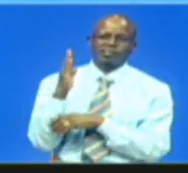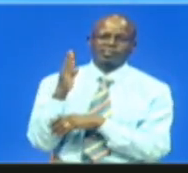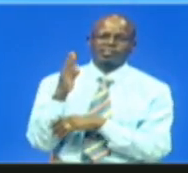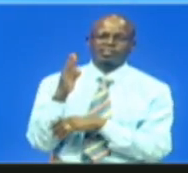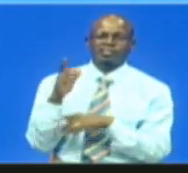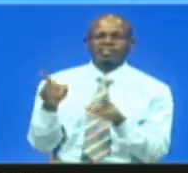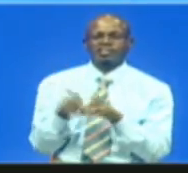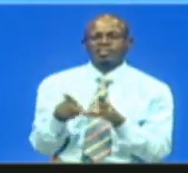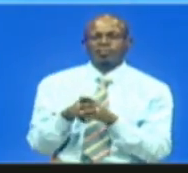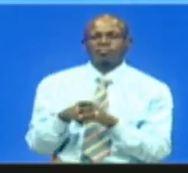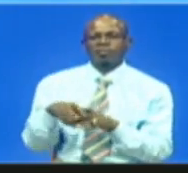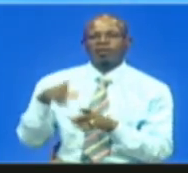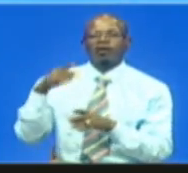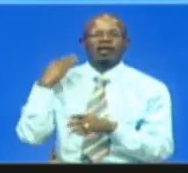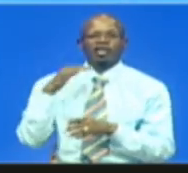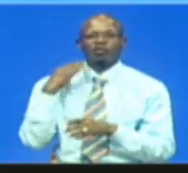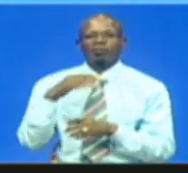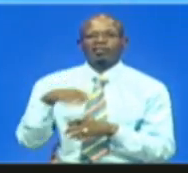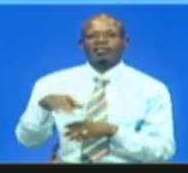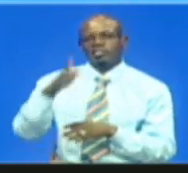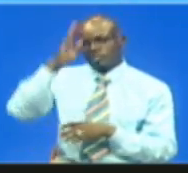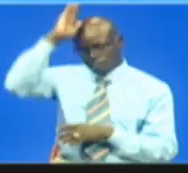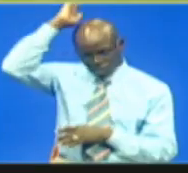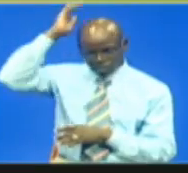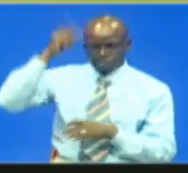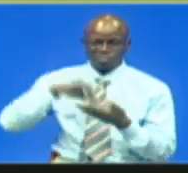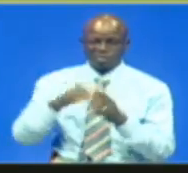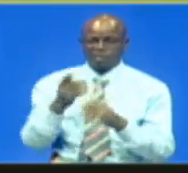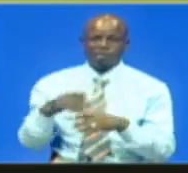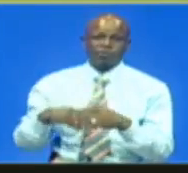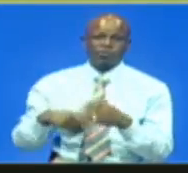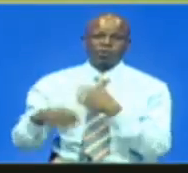with EPL side Everton has been confirmed.